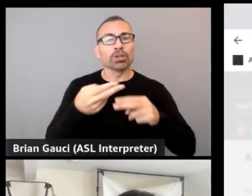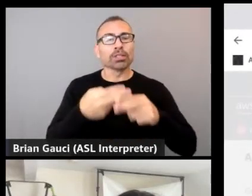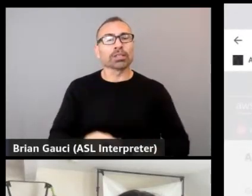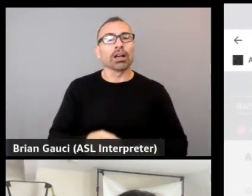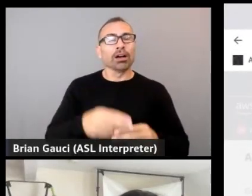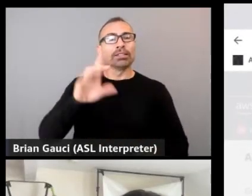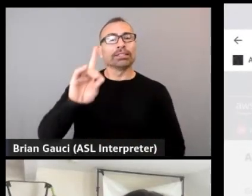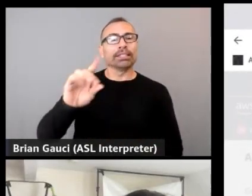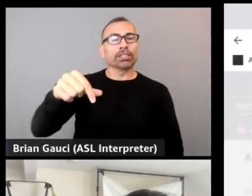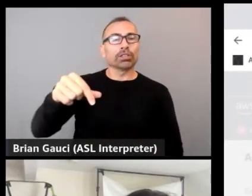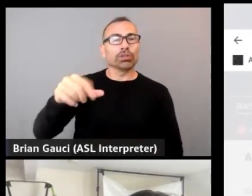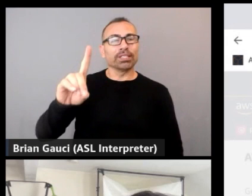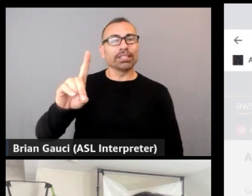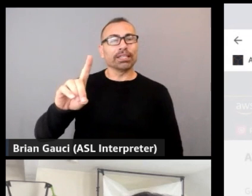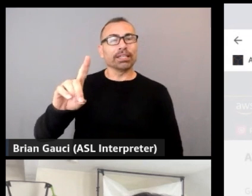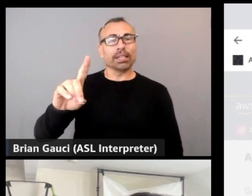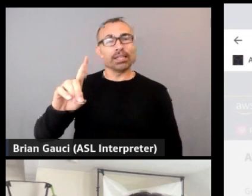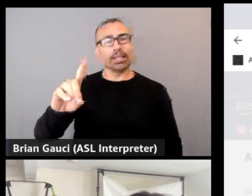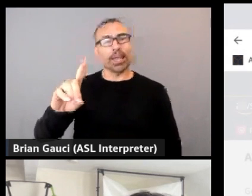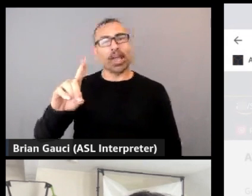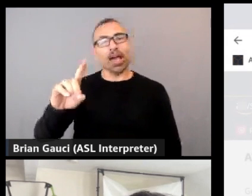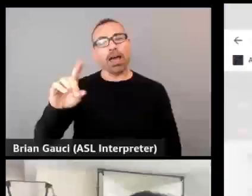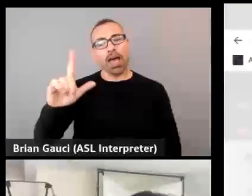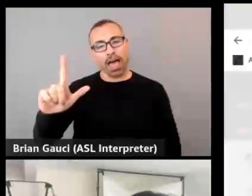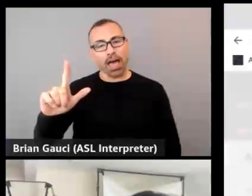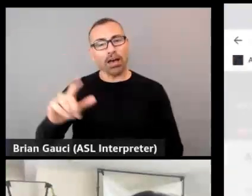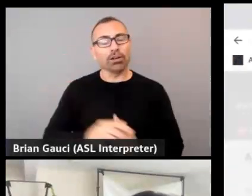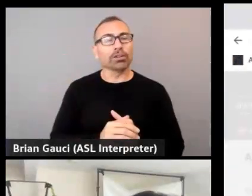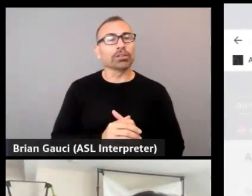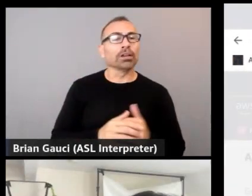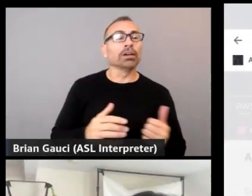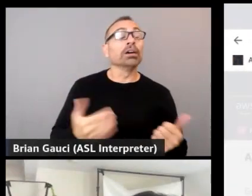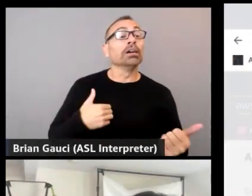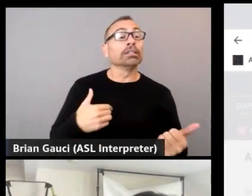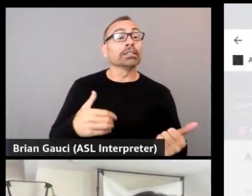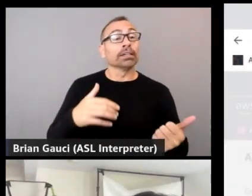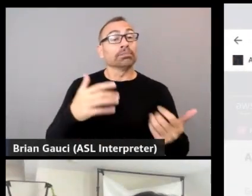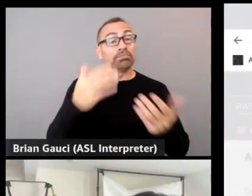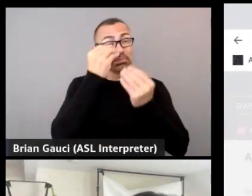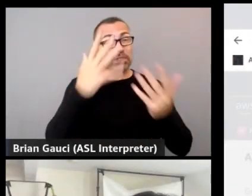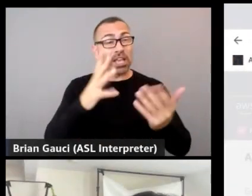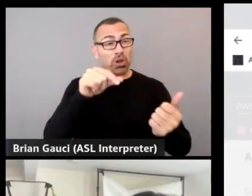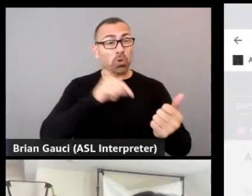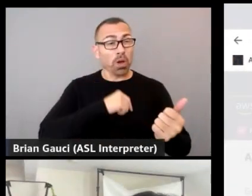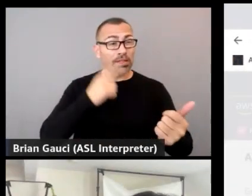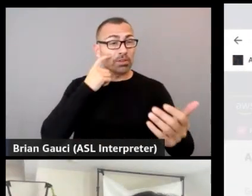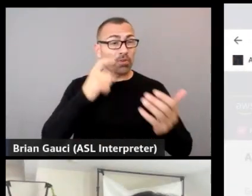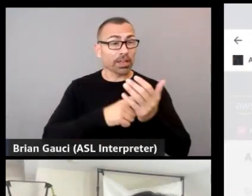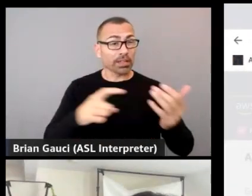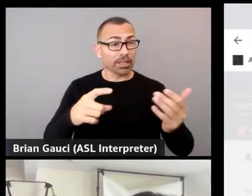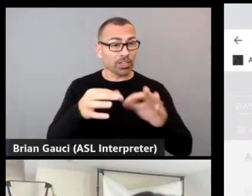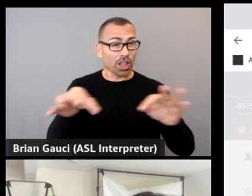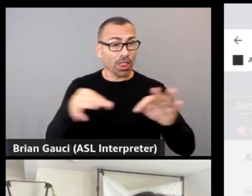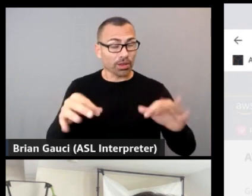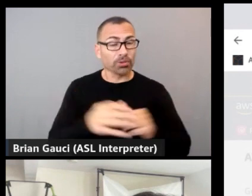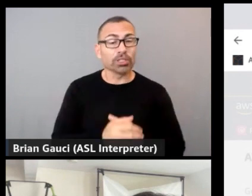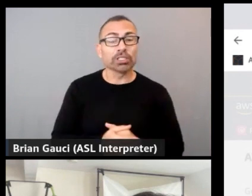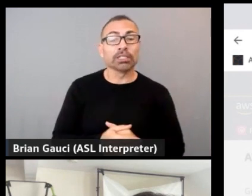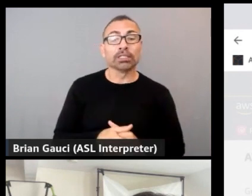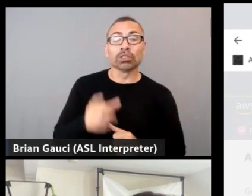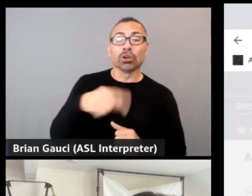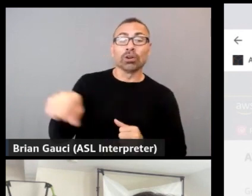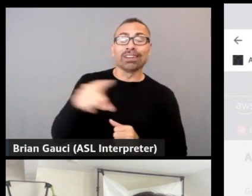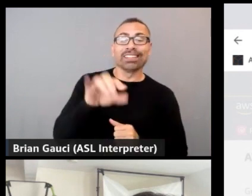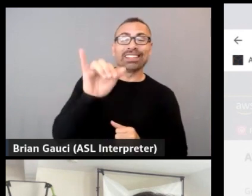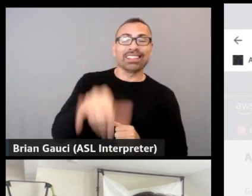see, it's very expressive. It's kind of self-explanatory. It's very easy to read if you understand your data even just a tiny bit. And what we do